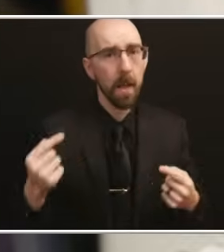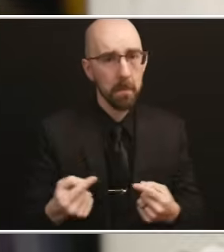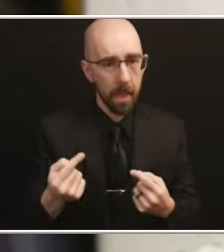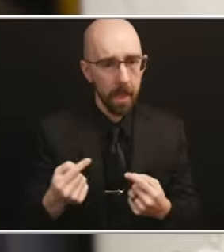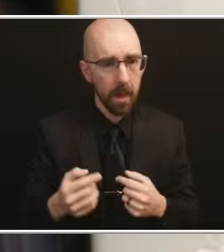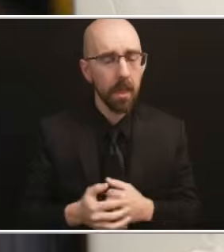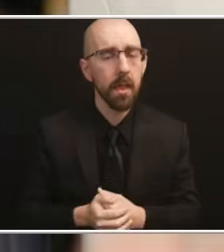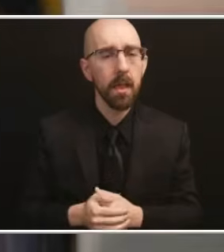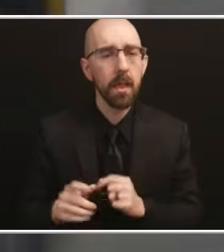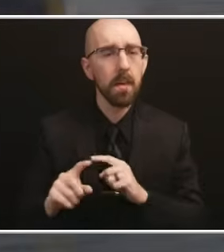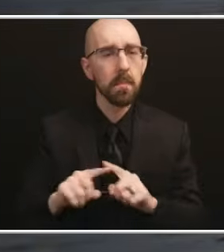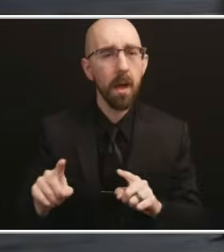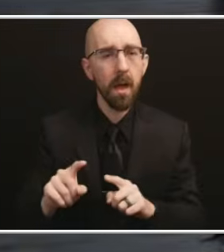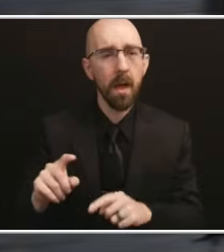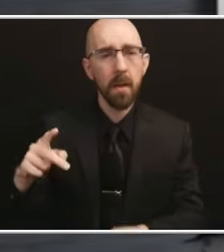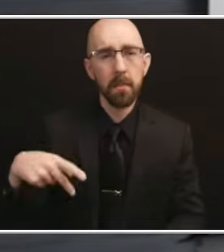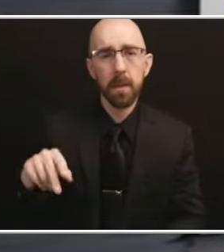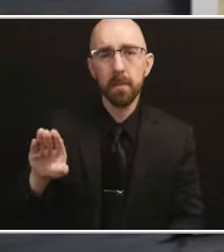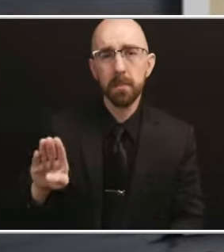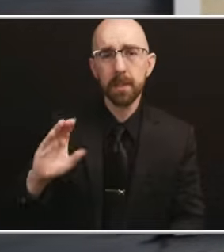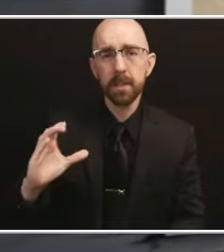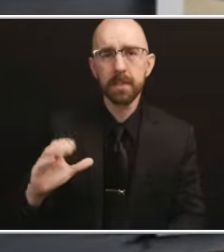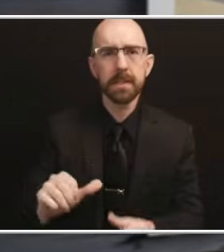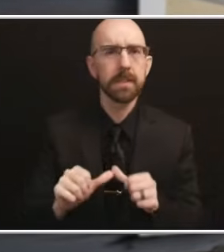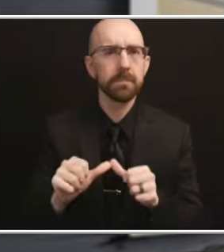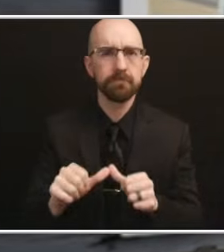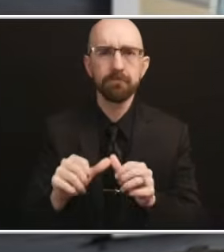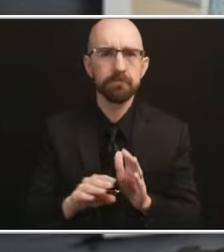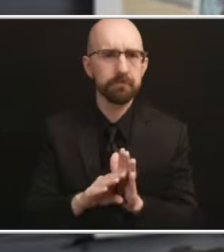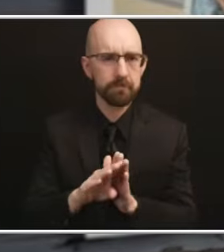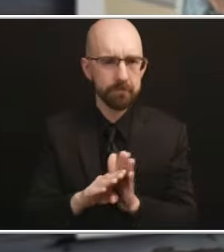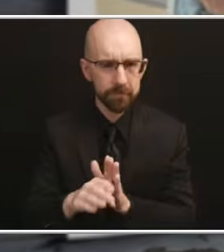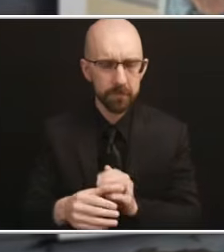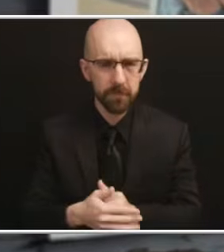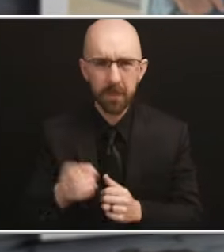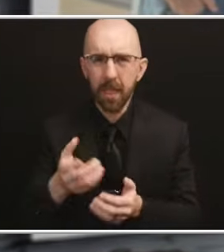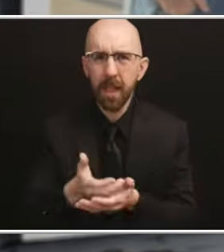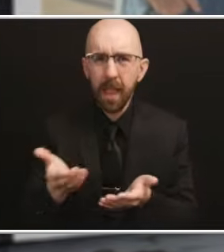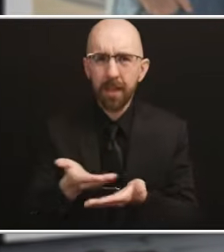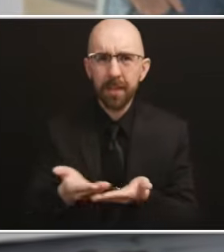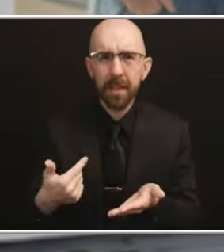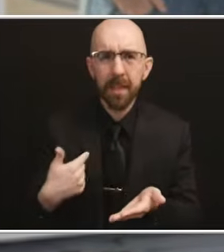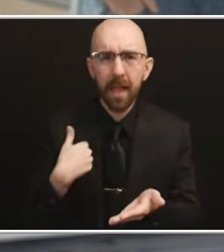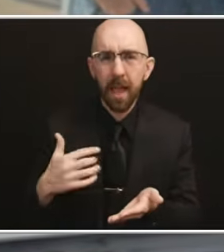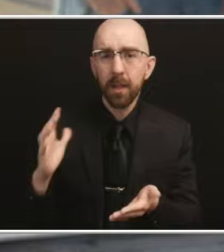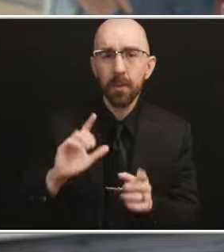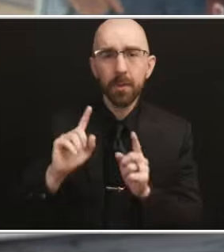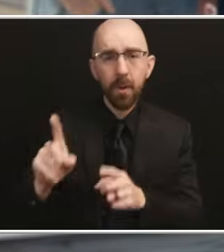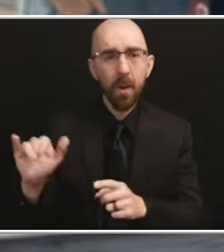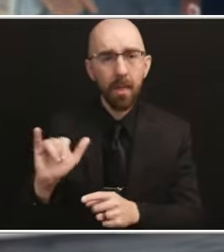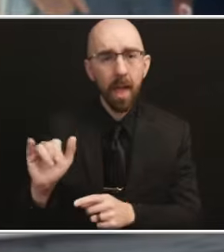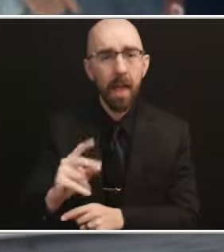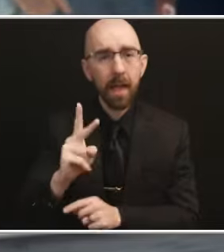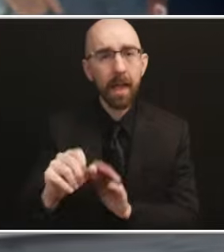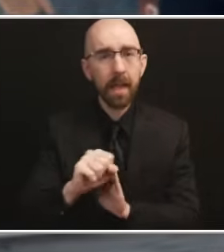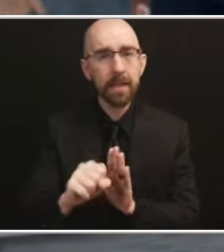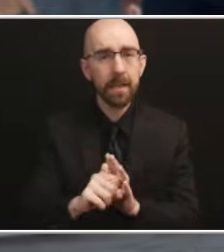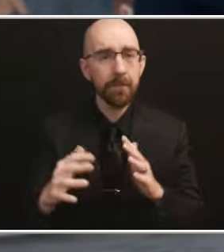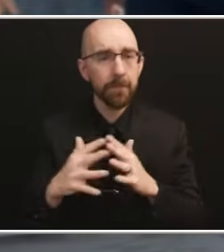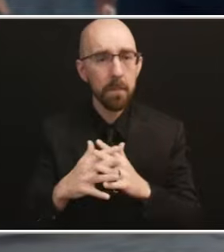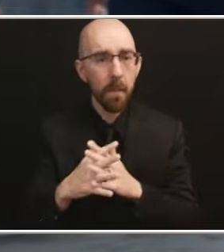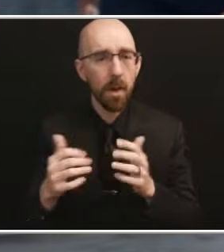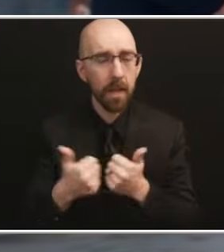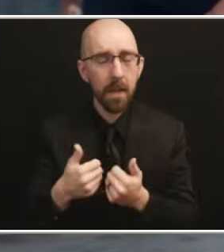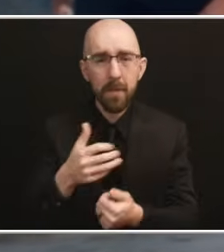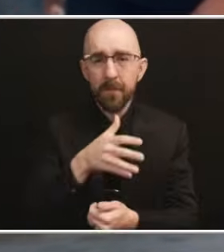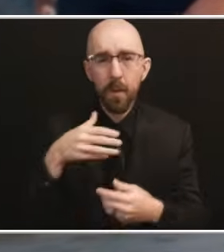the PBC progressed. And there's a lot of things that I used to go to K-State football games and farmers markets and just